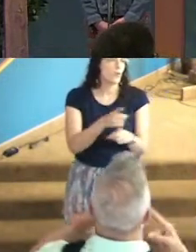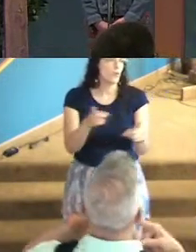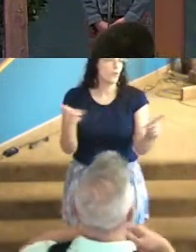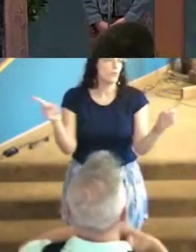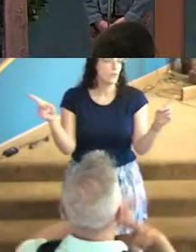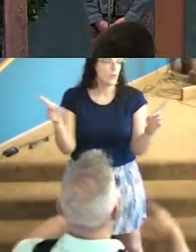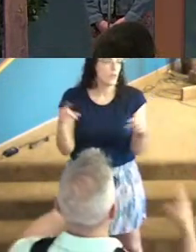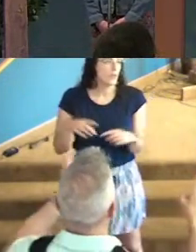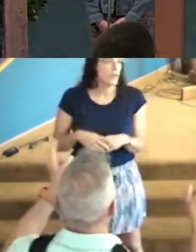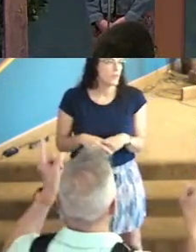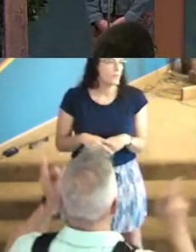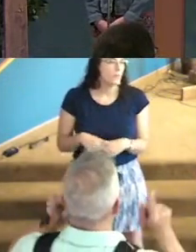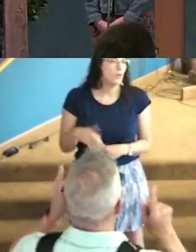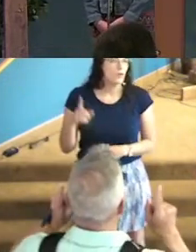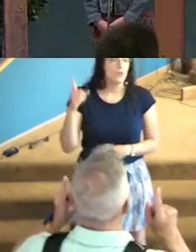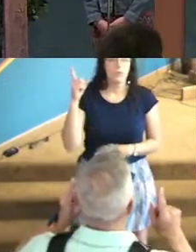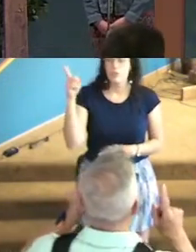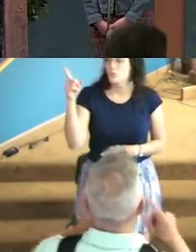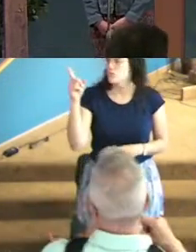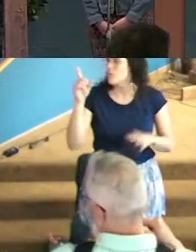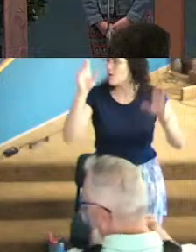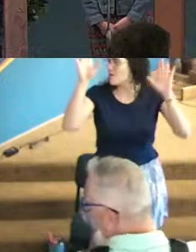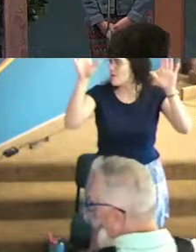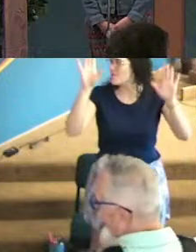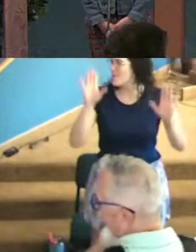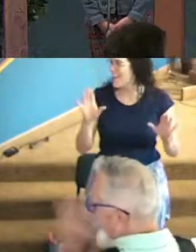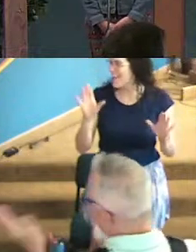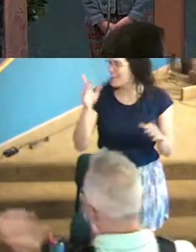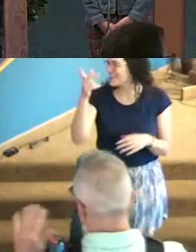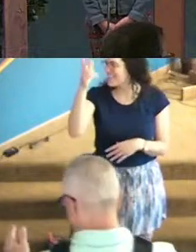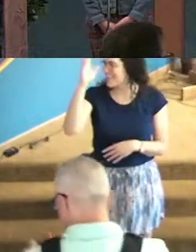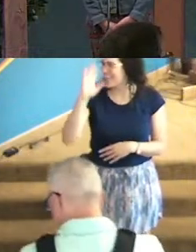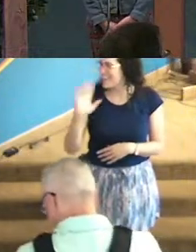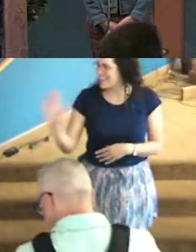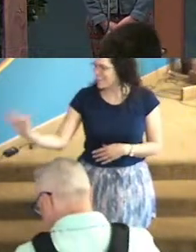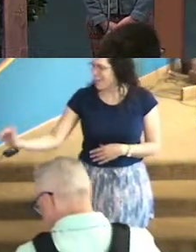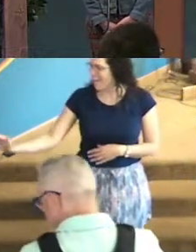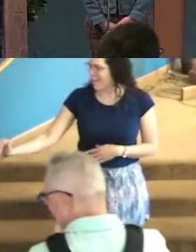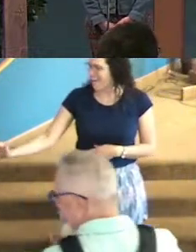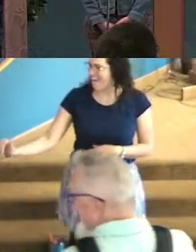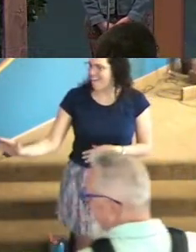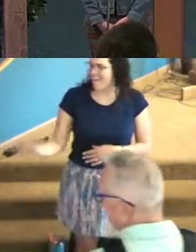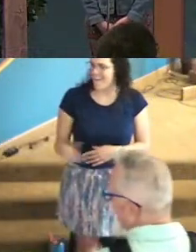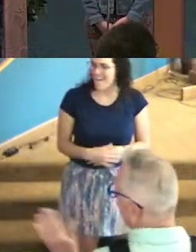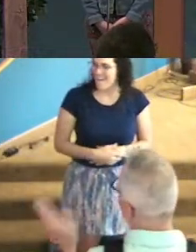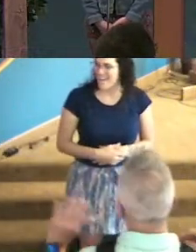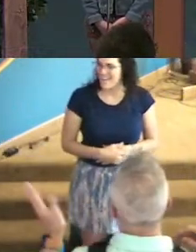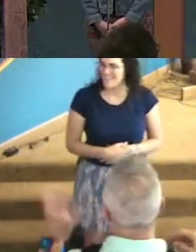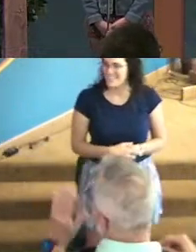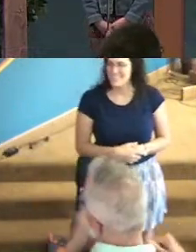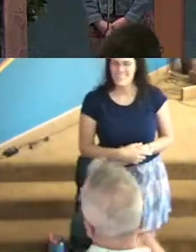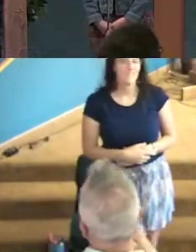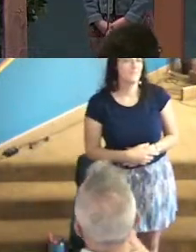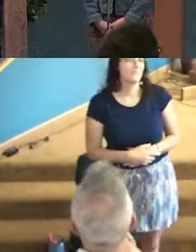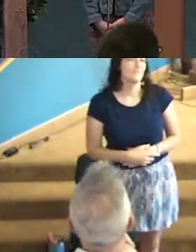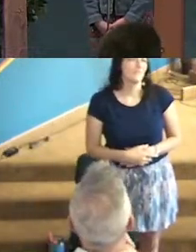humbly proclaim. You are amazing,